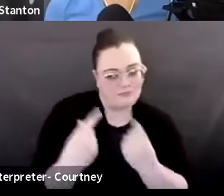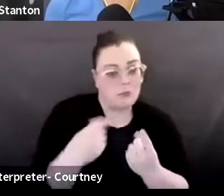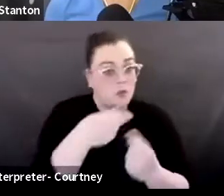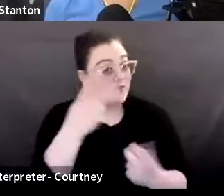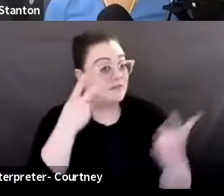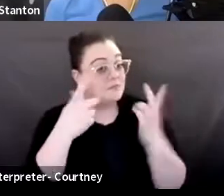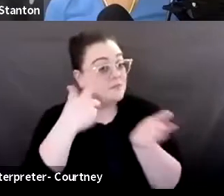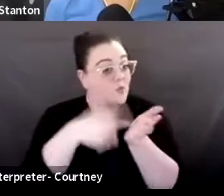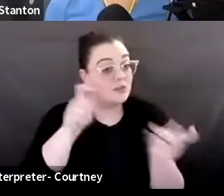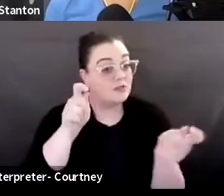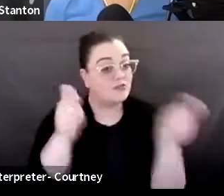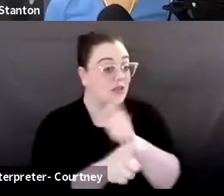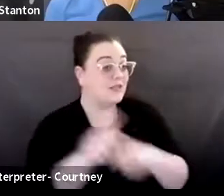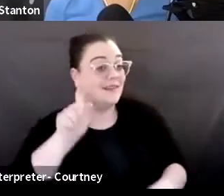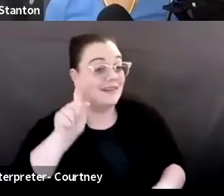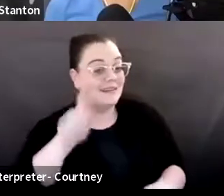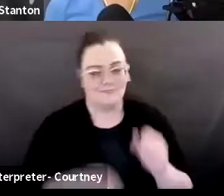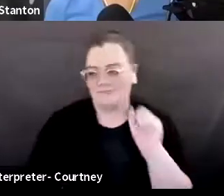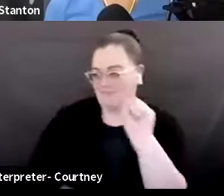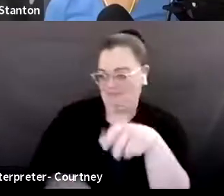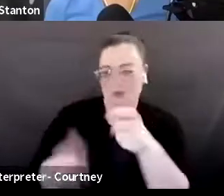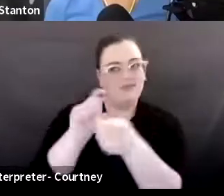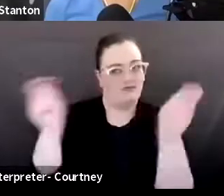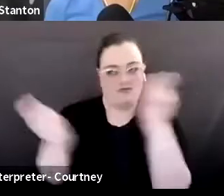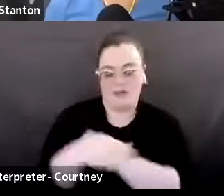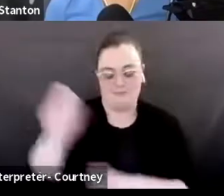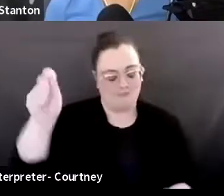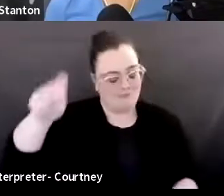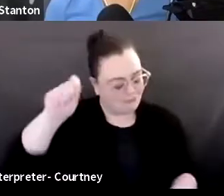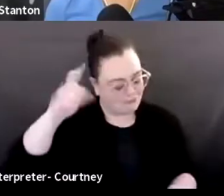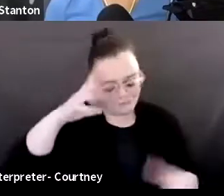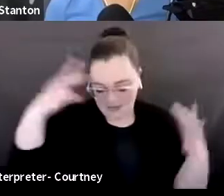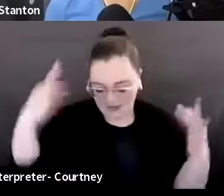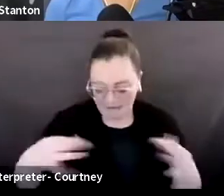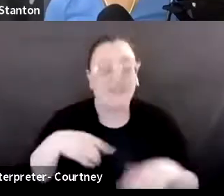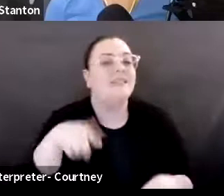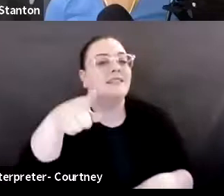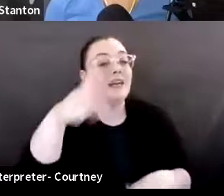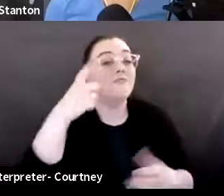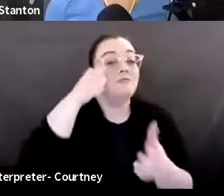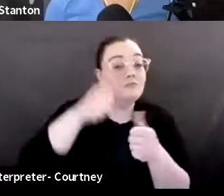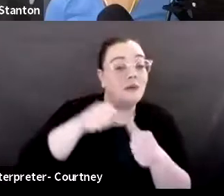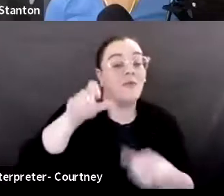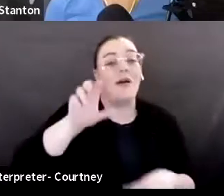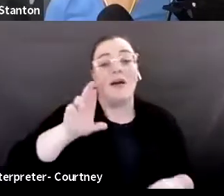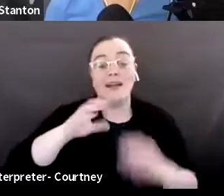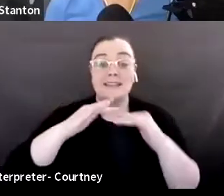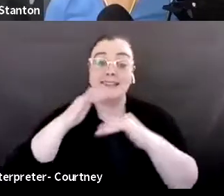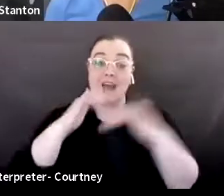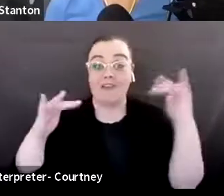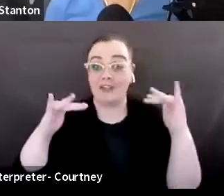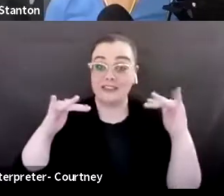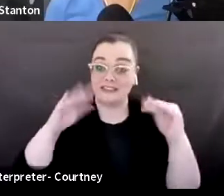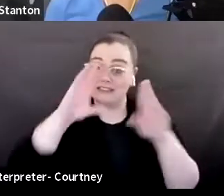change? Oh, it's changed. Oh yeah, I remember the diversity movements of the 90s, and I'm very grateful